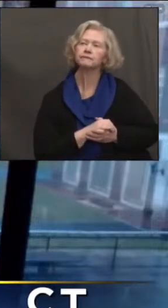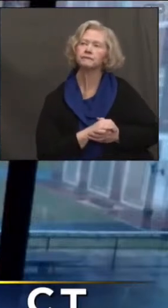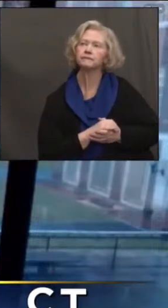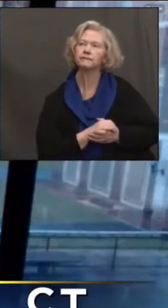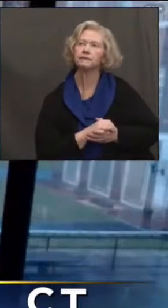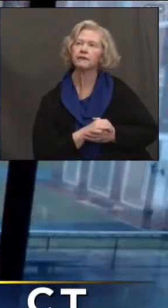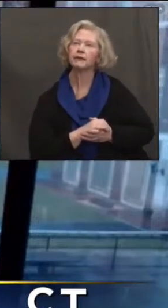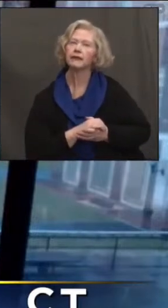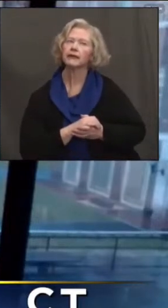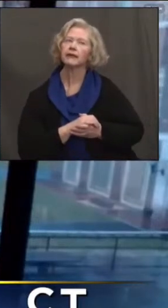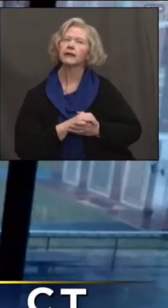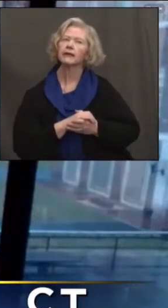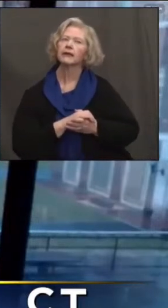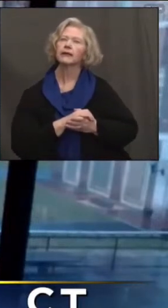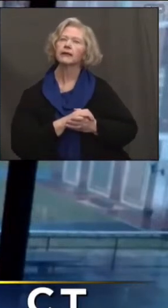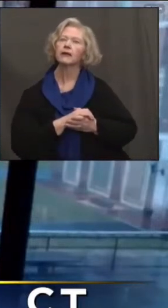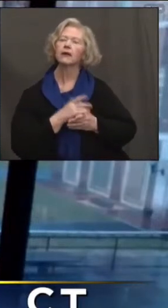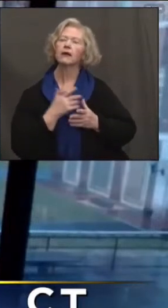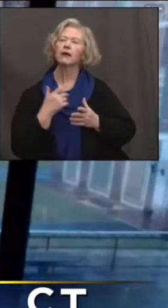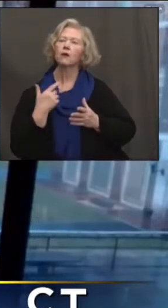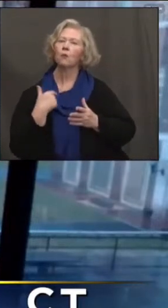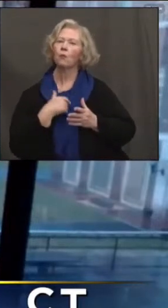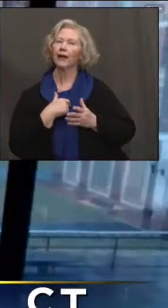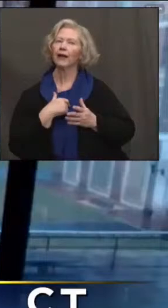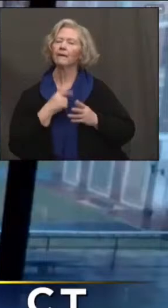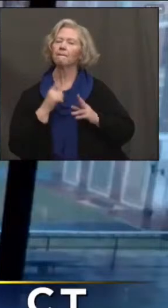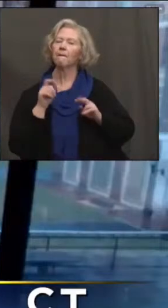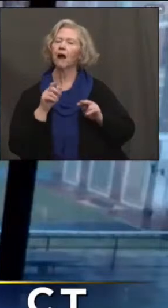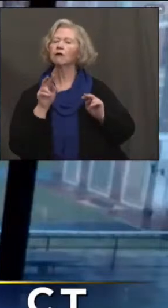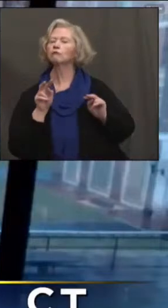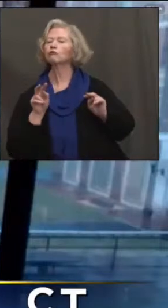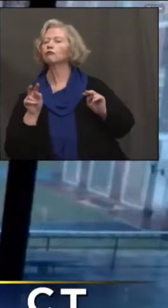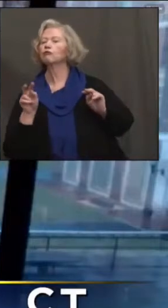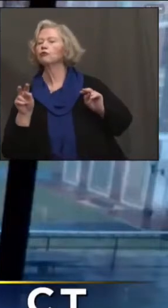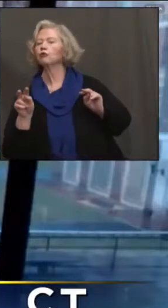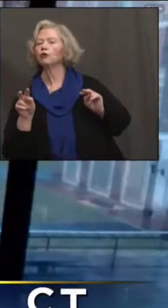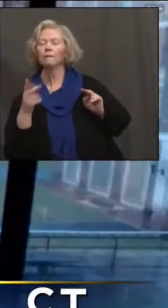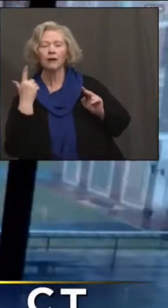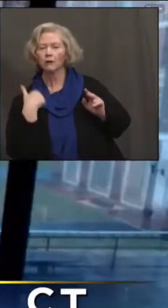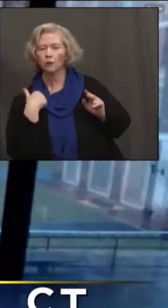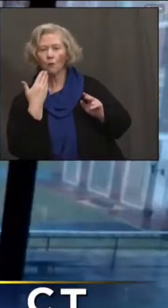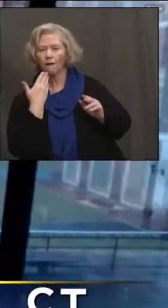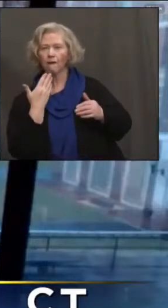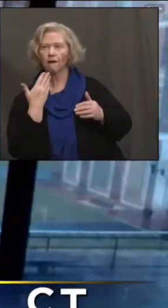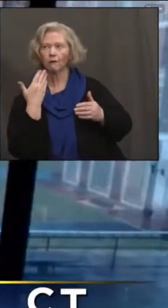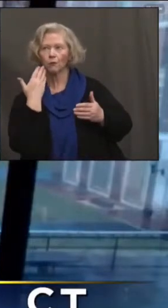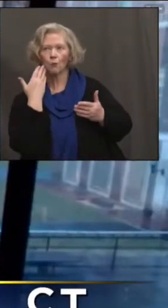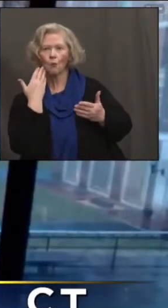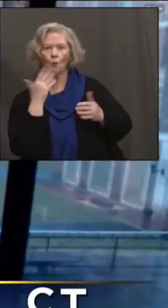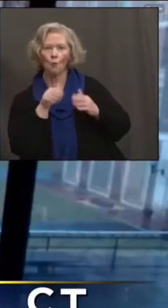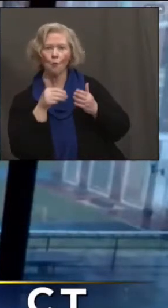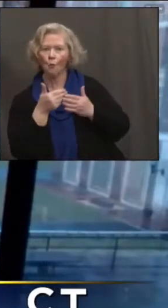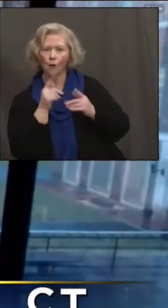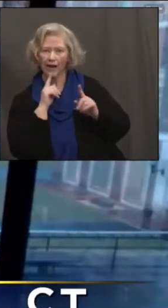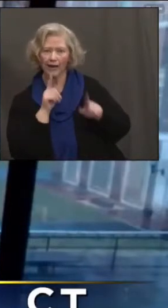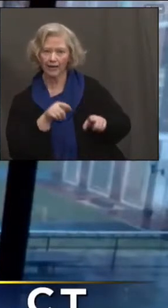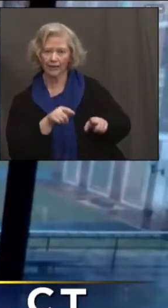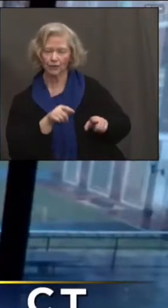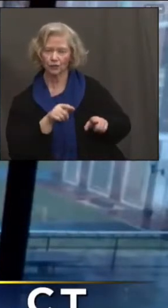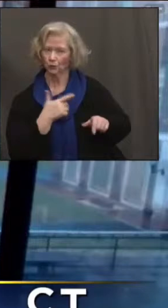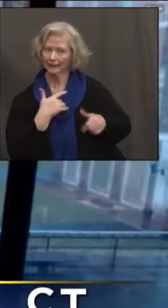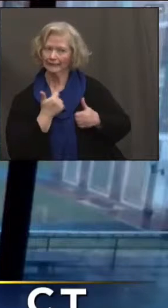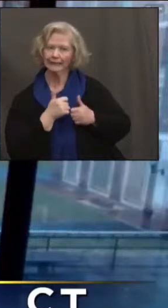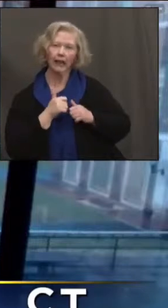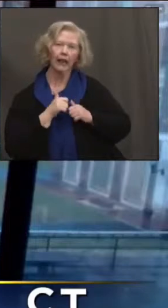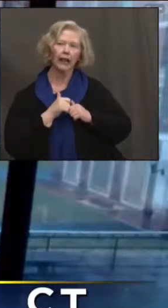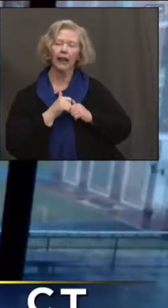We're making projections on top of uncertainties. And we've learned a lot since that